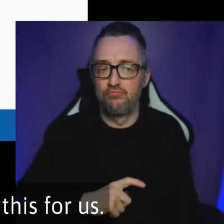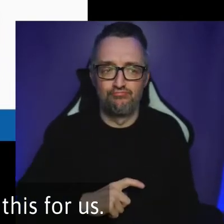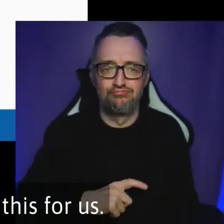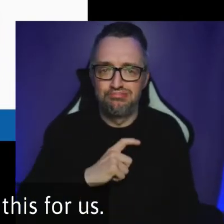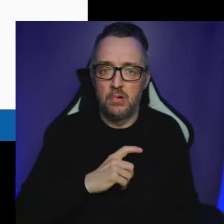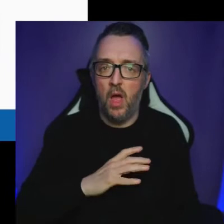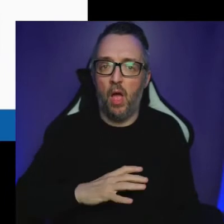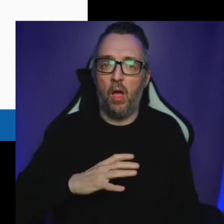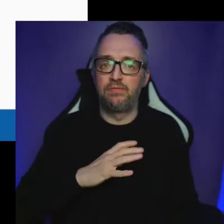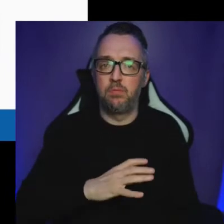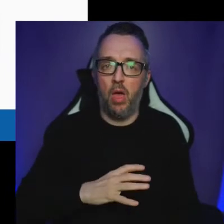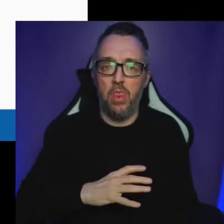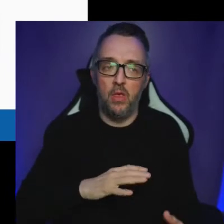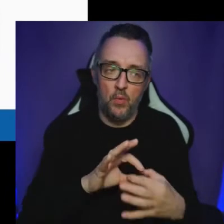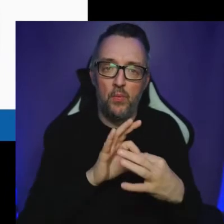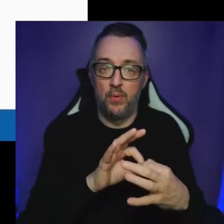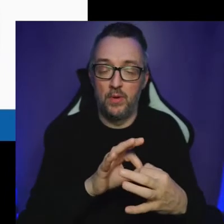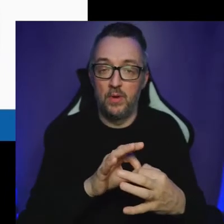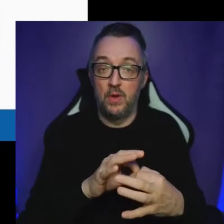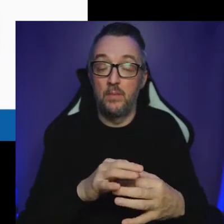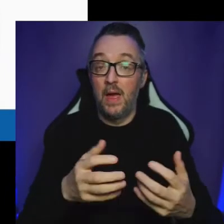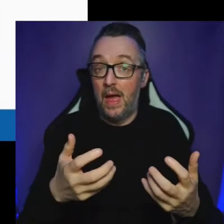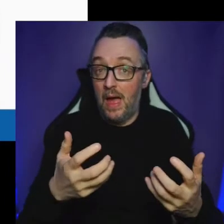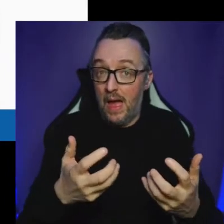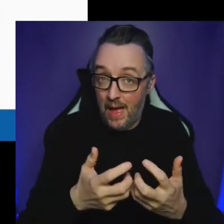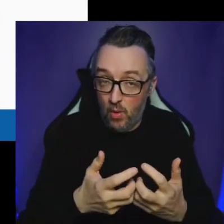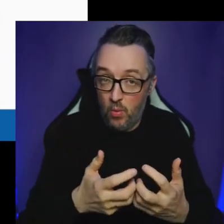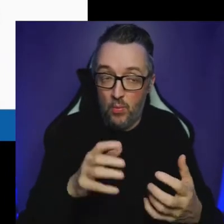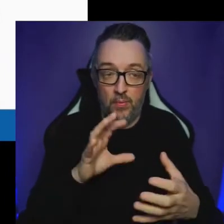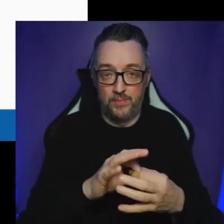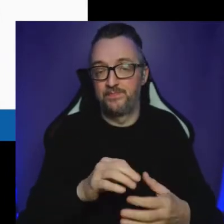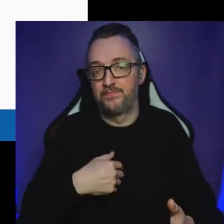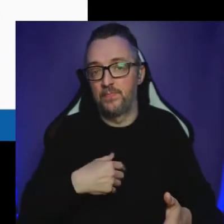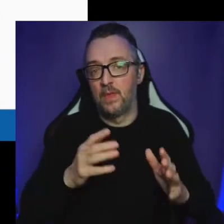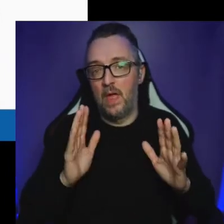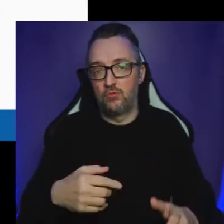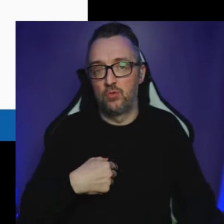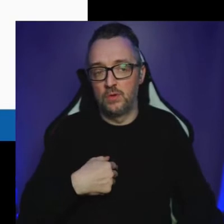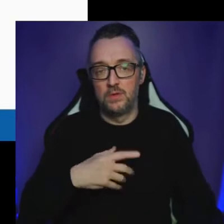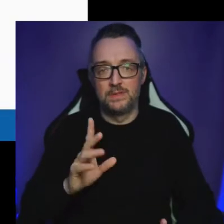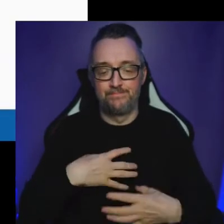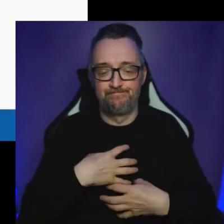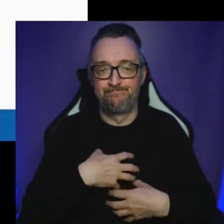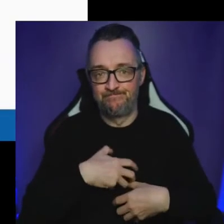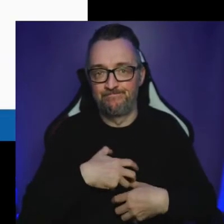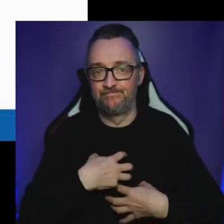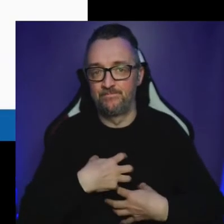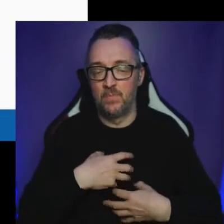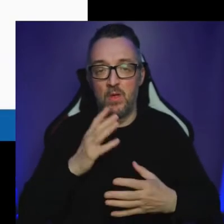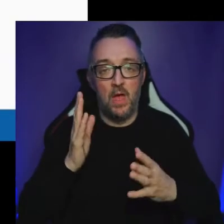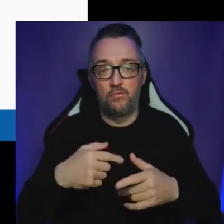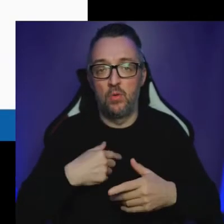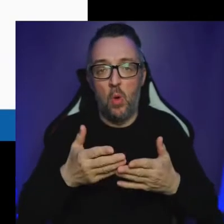this for us. In order for us to be able to do this, we needed to adapt how we did things. We needed to be much more